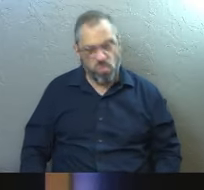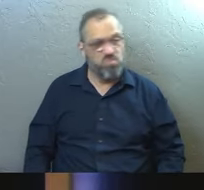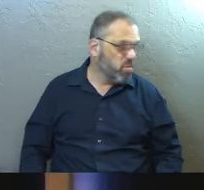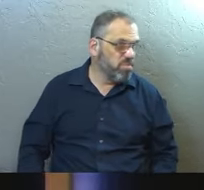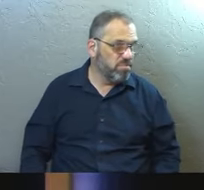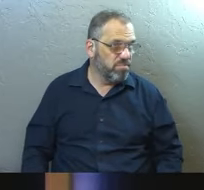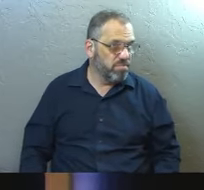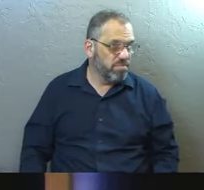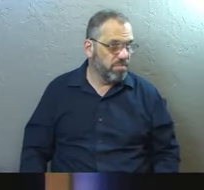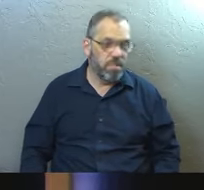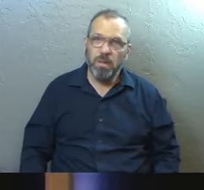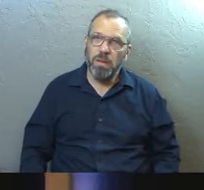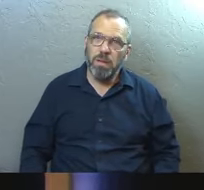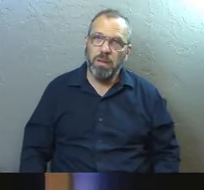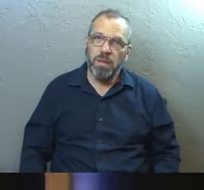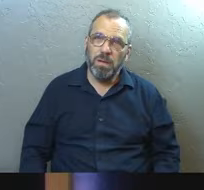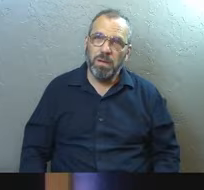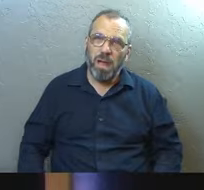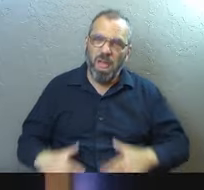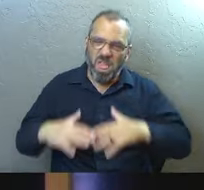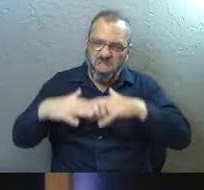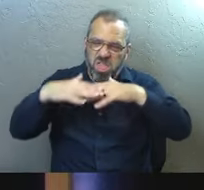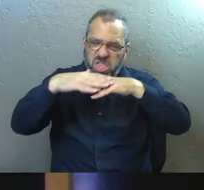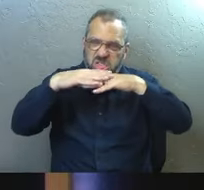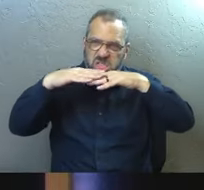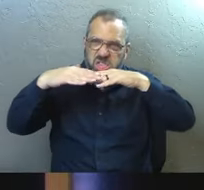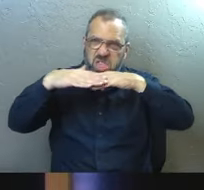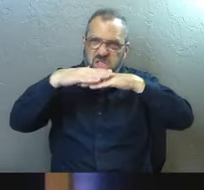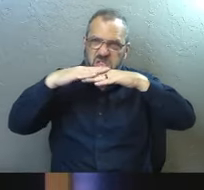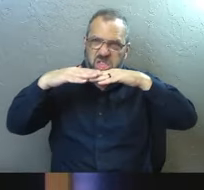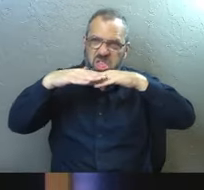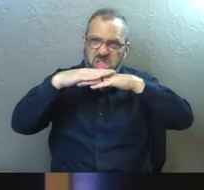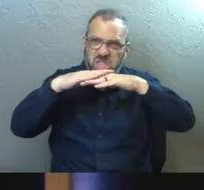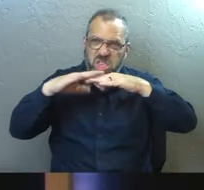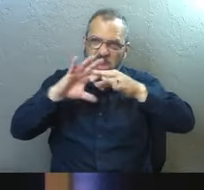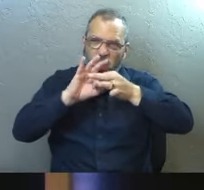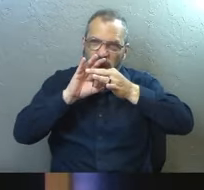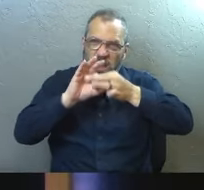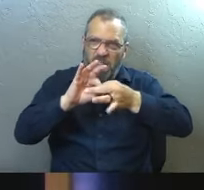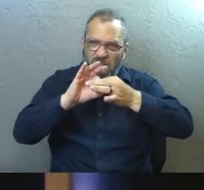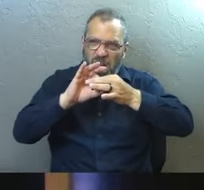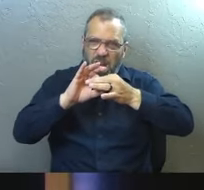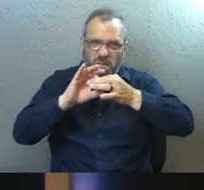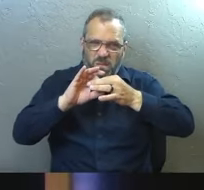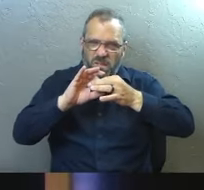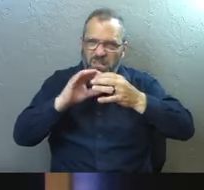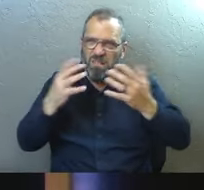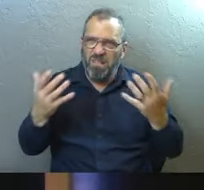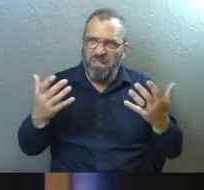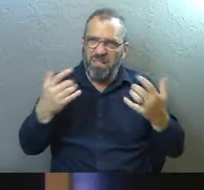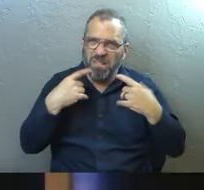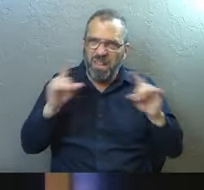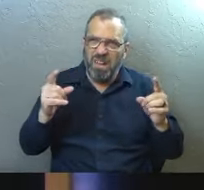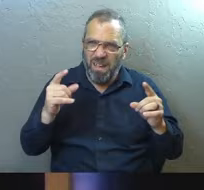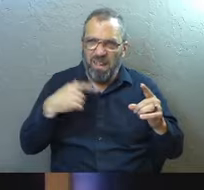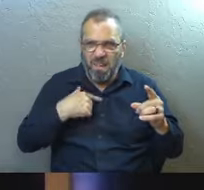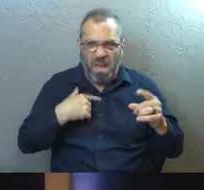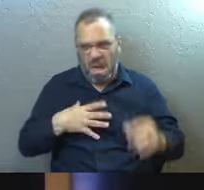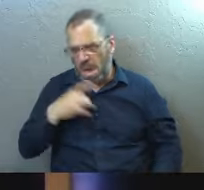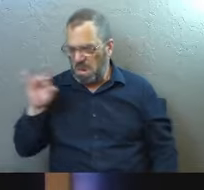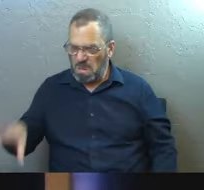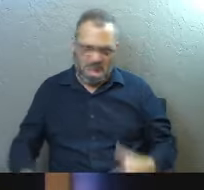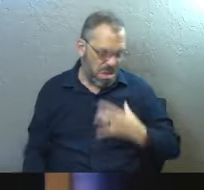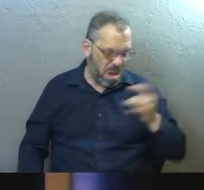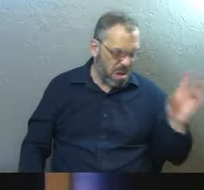that. What kind of a shallow relationship is that? What kind of a broken relationship is that? If we're constantly